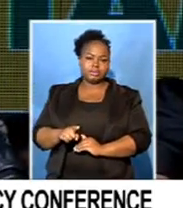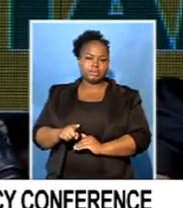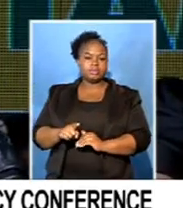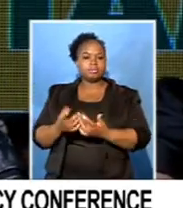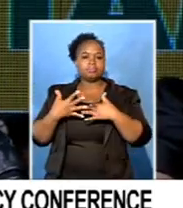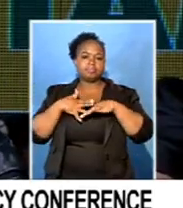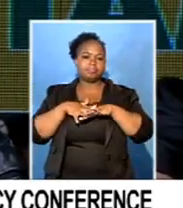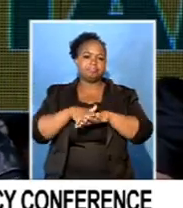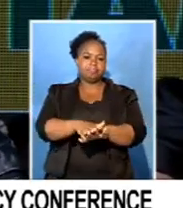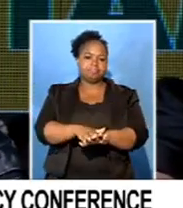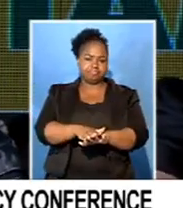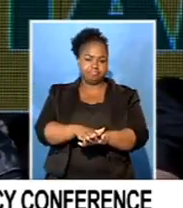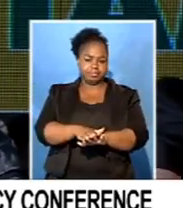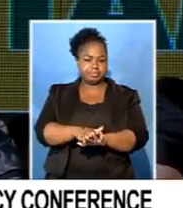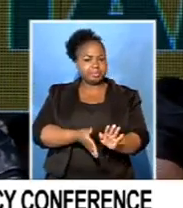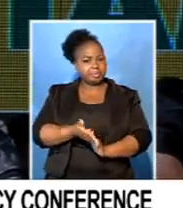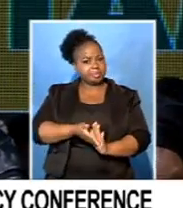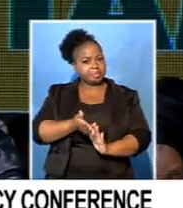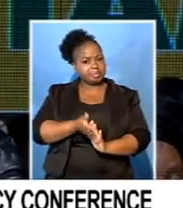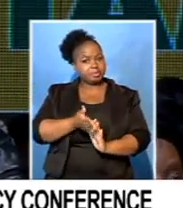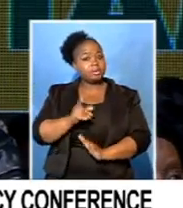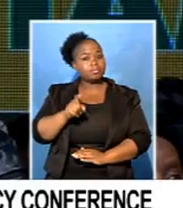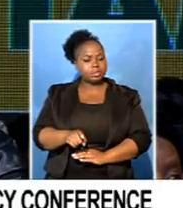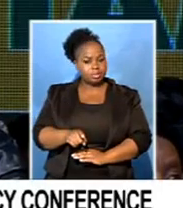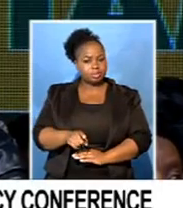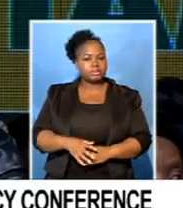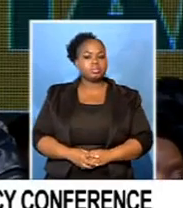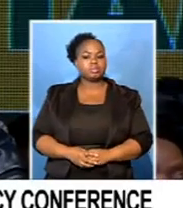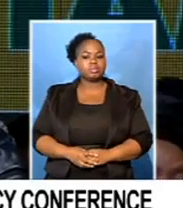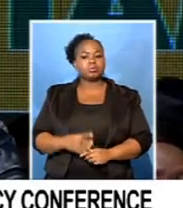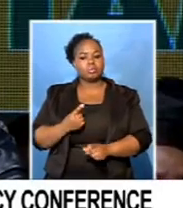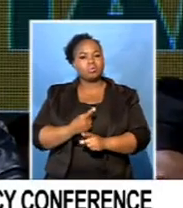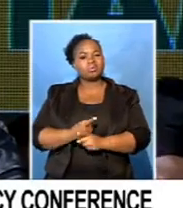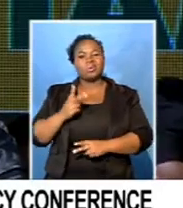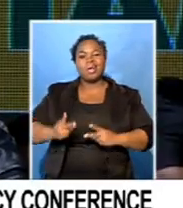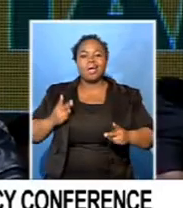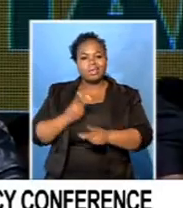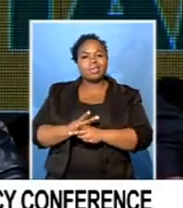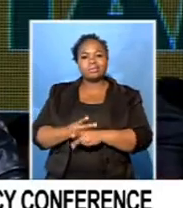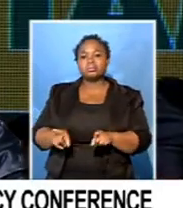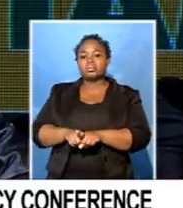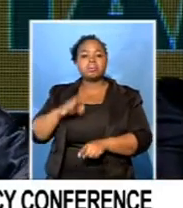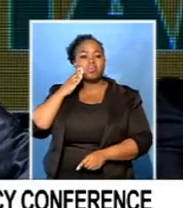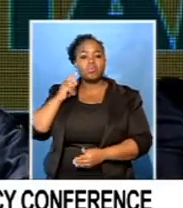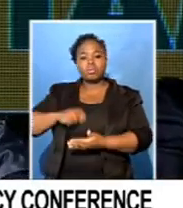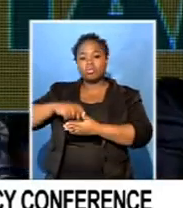progressively implemented," and this was reiterated at the